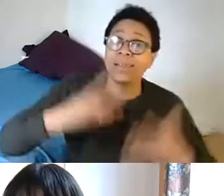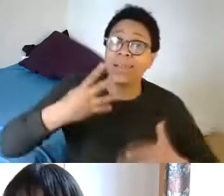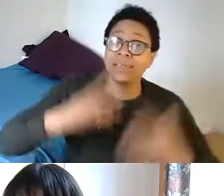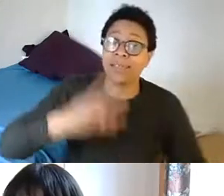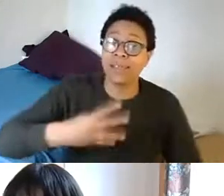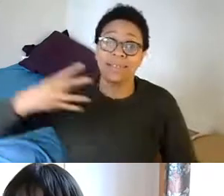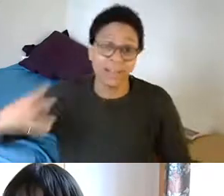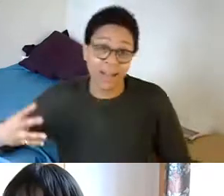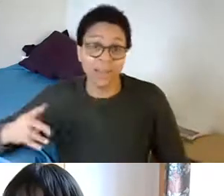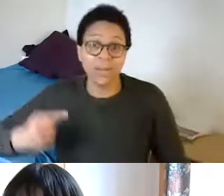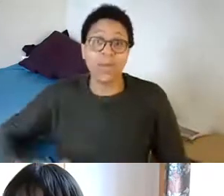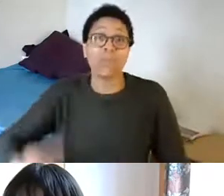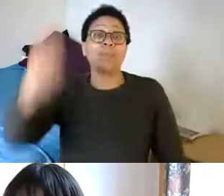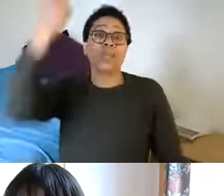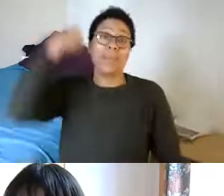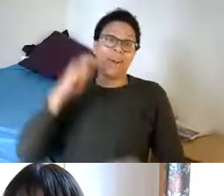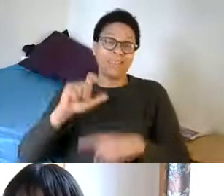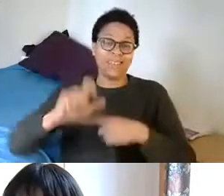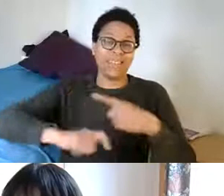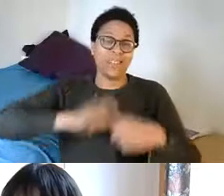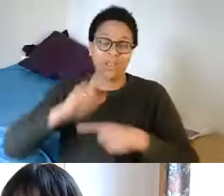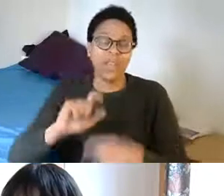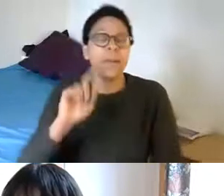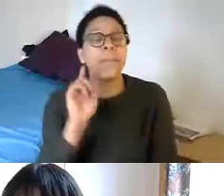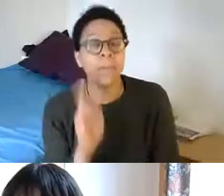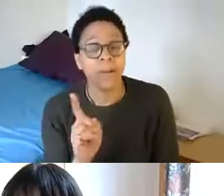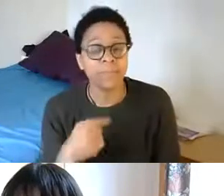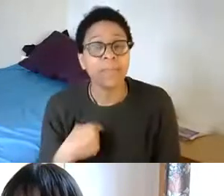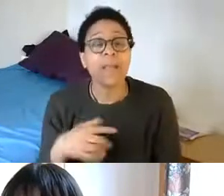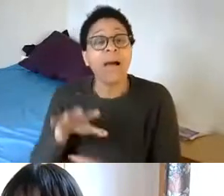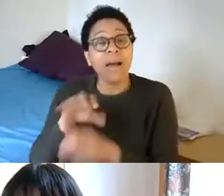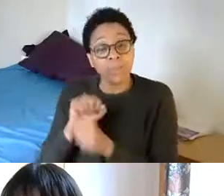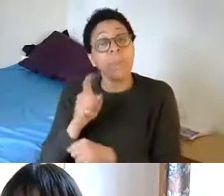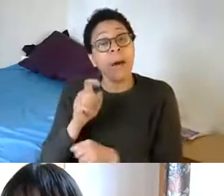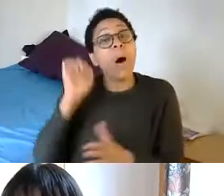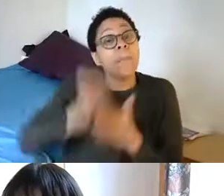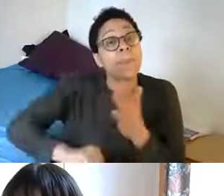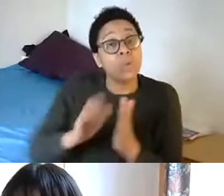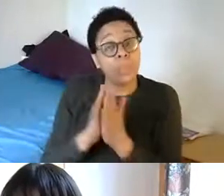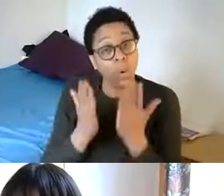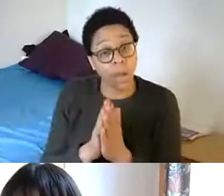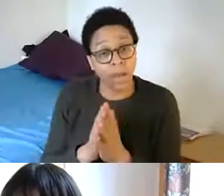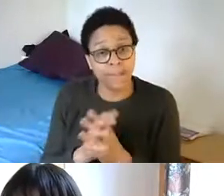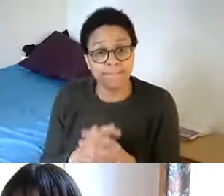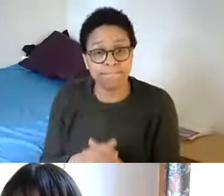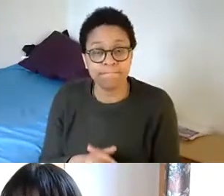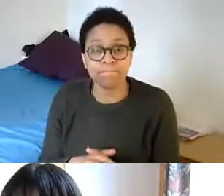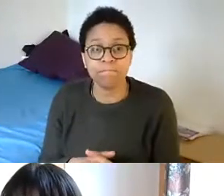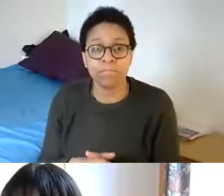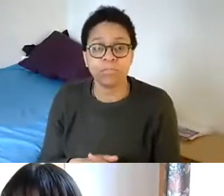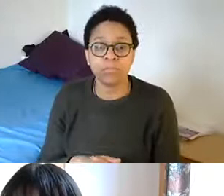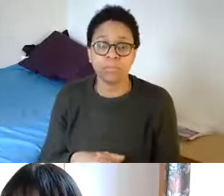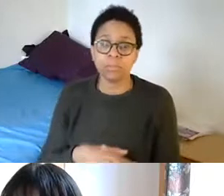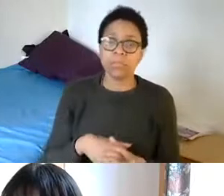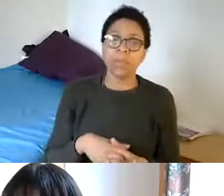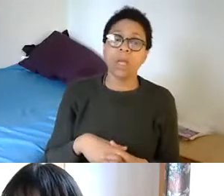century. So I kept it, but I did actually purchase a book there, and the book that I've been holding